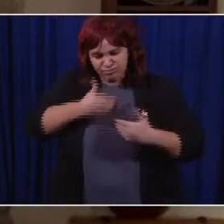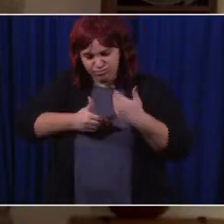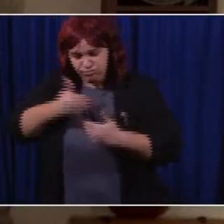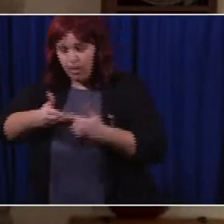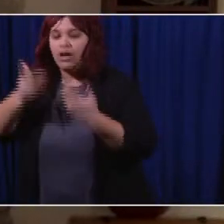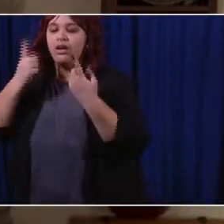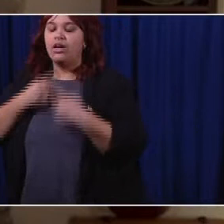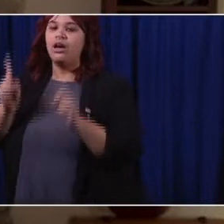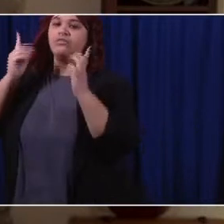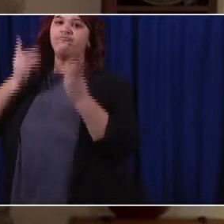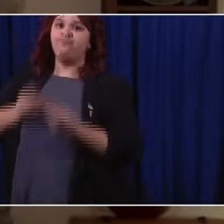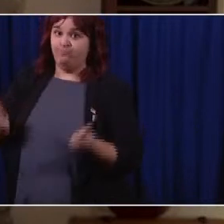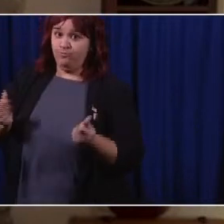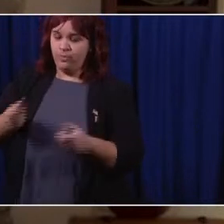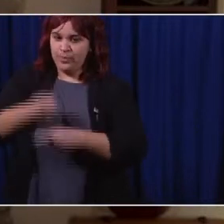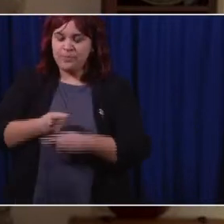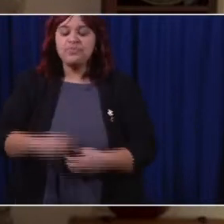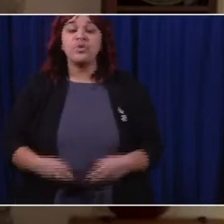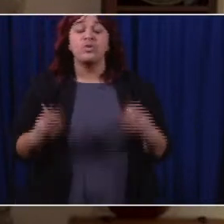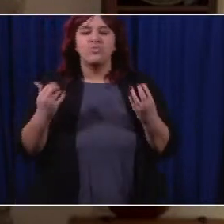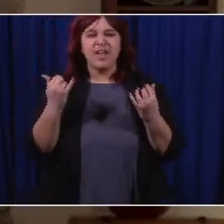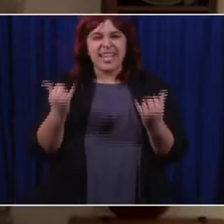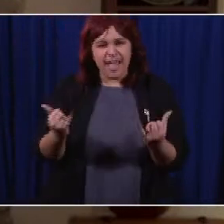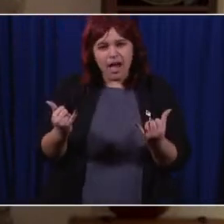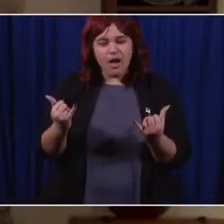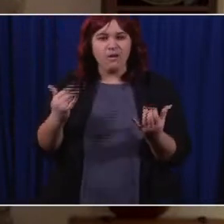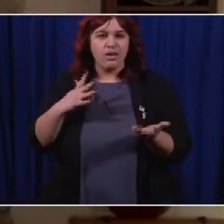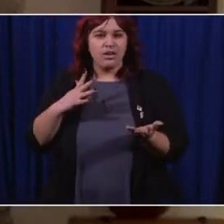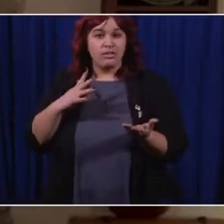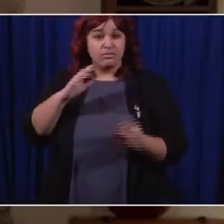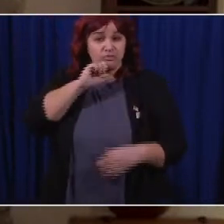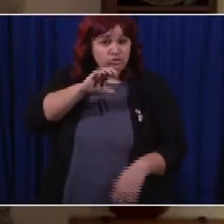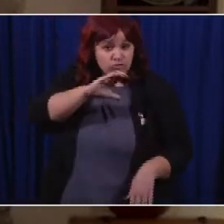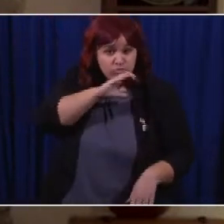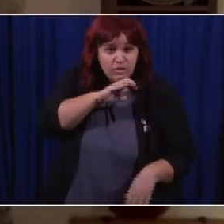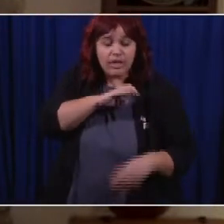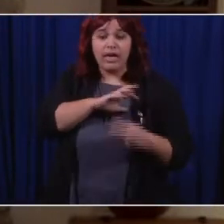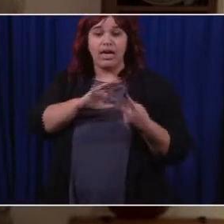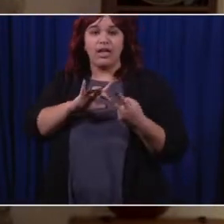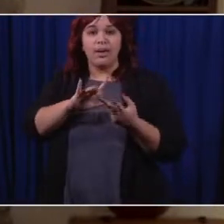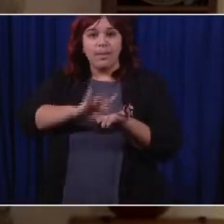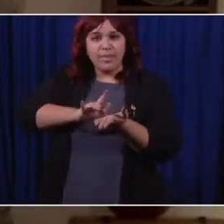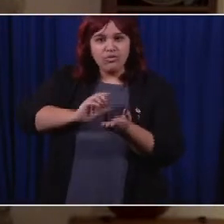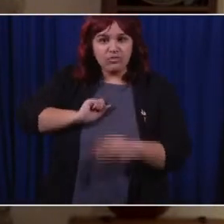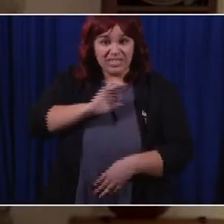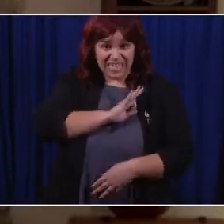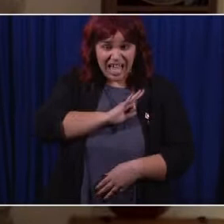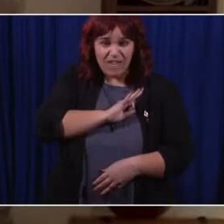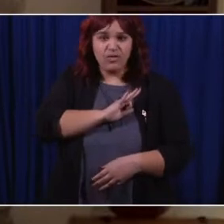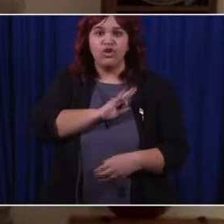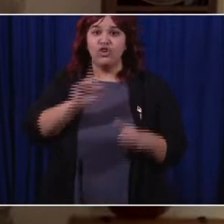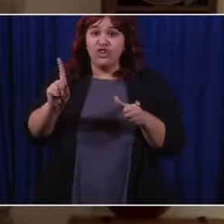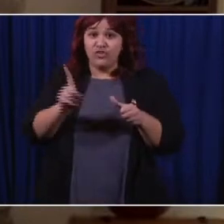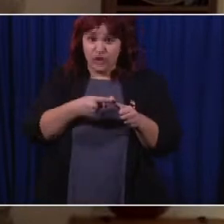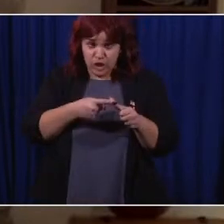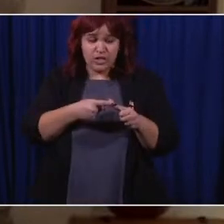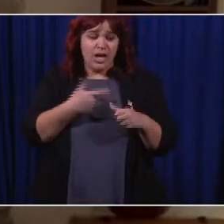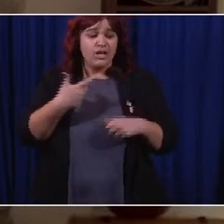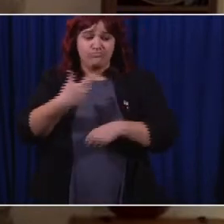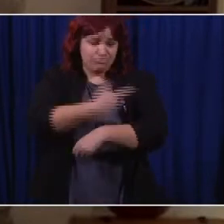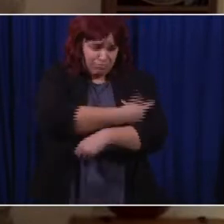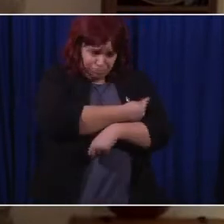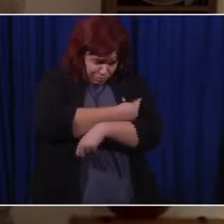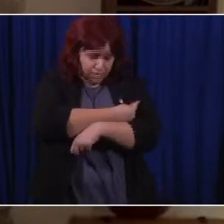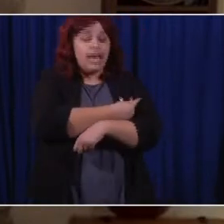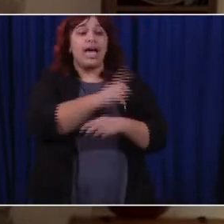elderly population and healthcare workers getting vaccinated the main hurdle that we have to get past right now before getting much